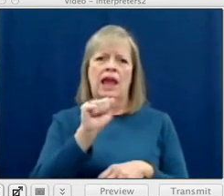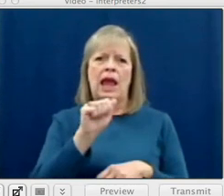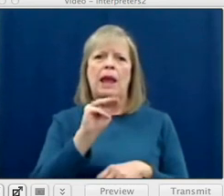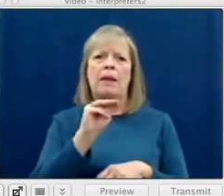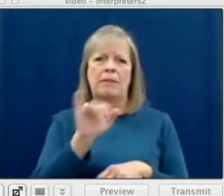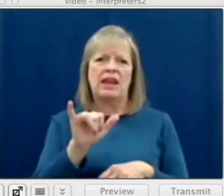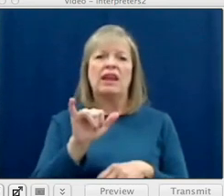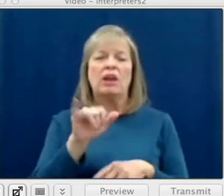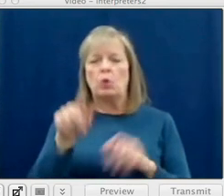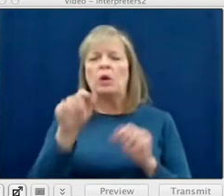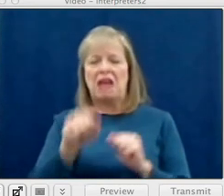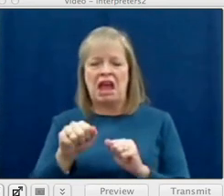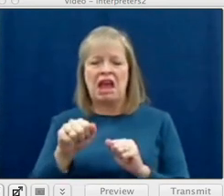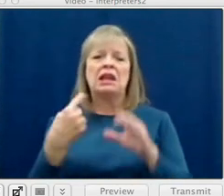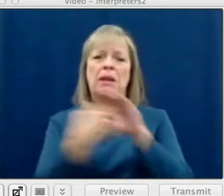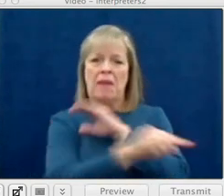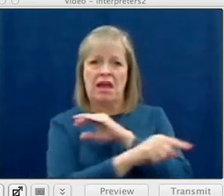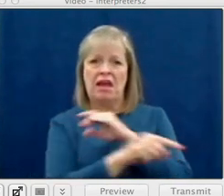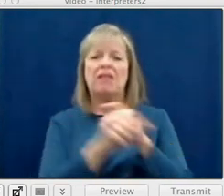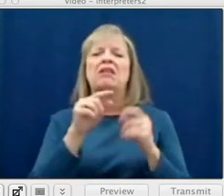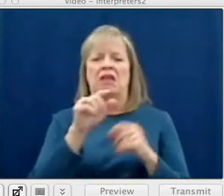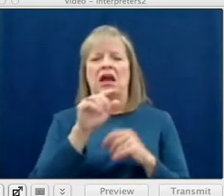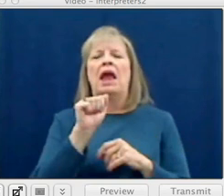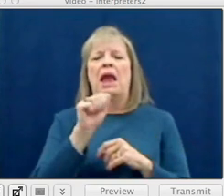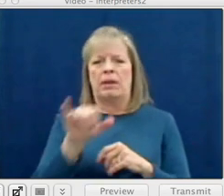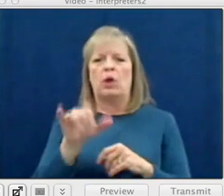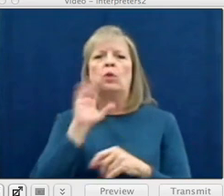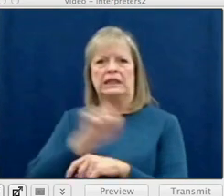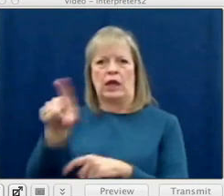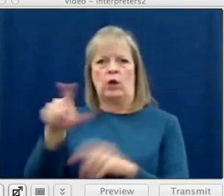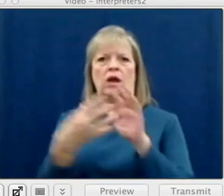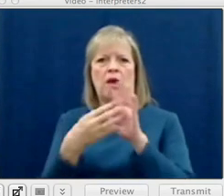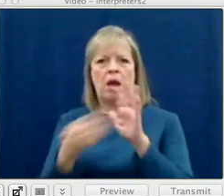emailed Amy, she could send you that copy.